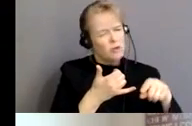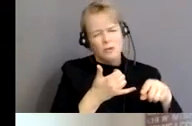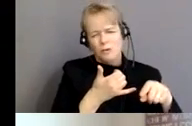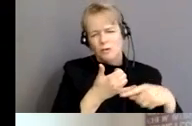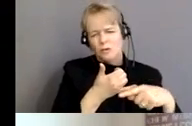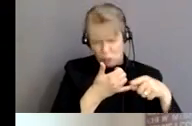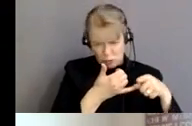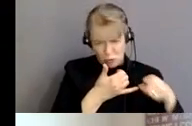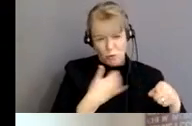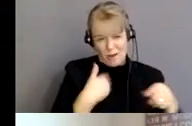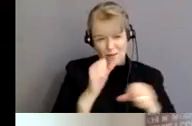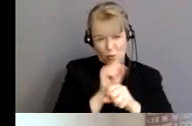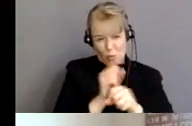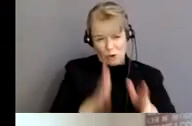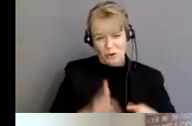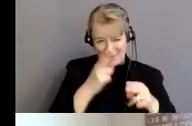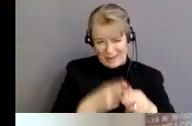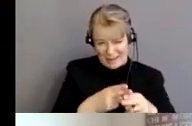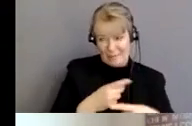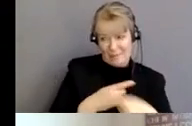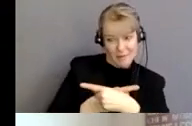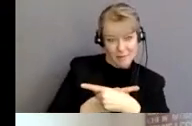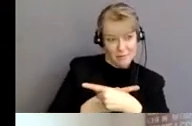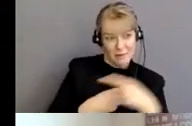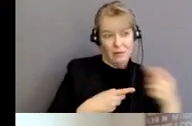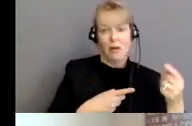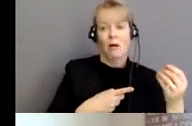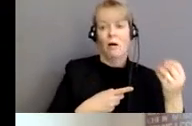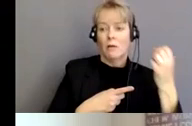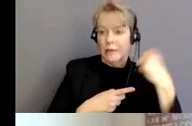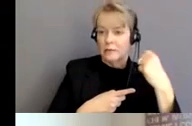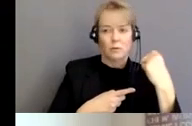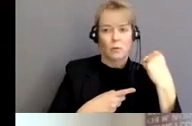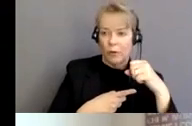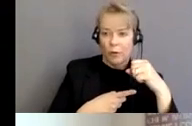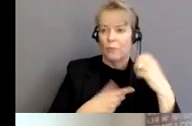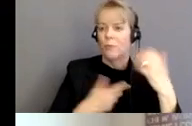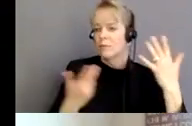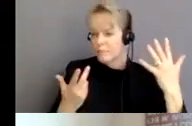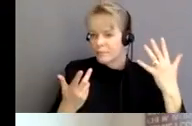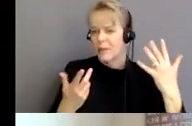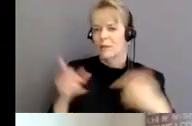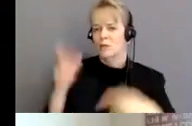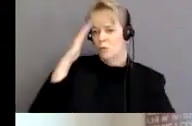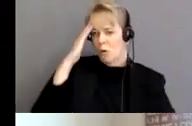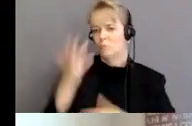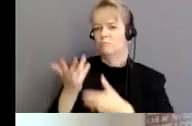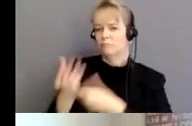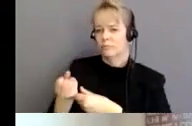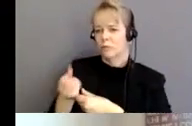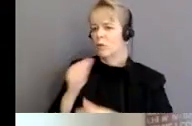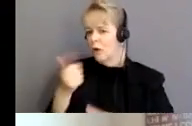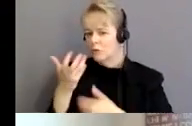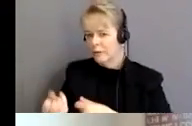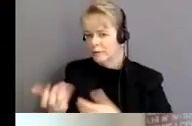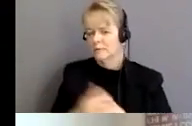is. And that way you can be comforted knowing that you're dealing with a legitimate person. So yeah, calls you see, you